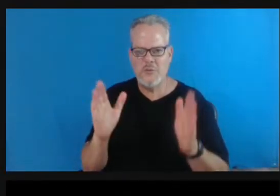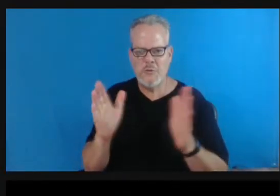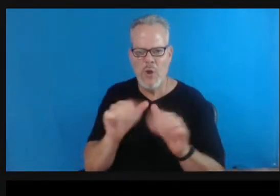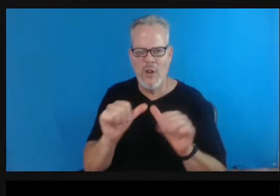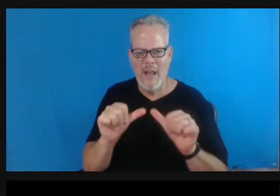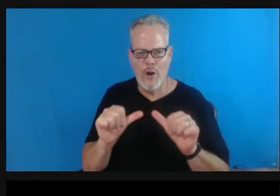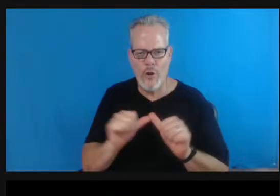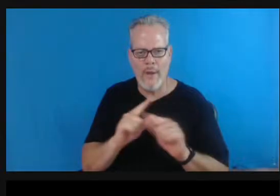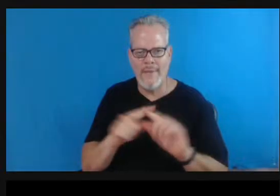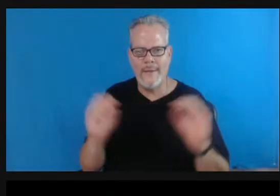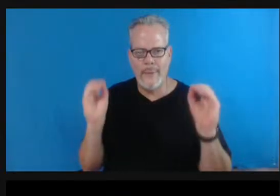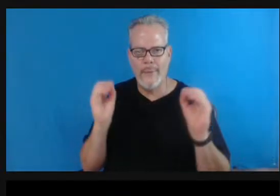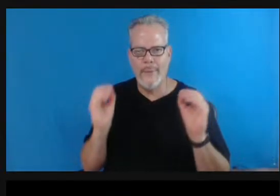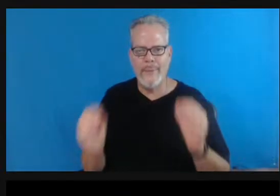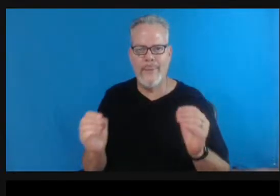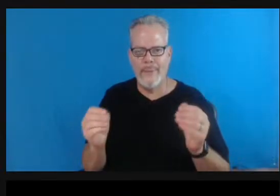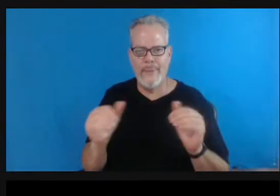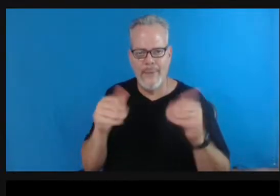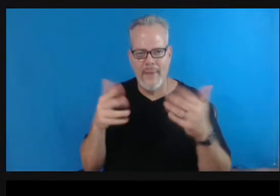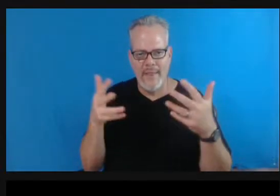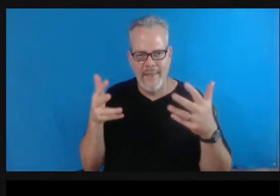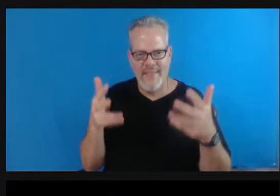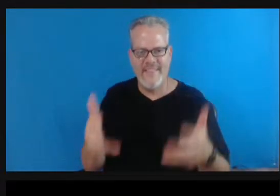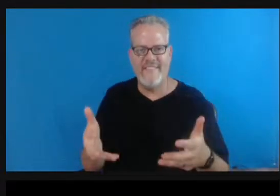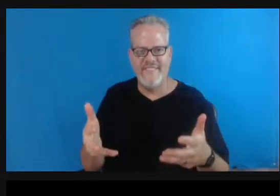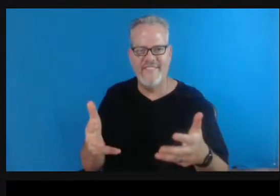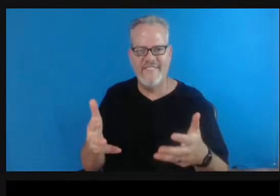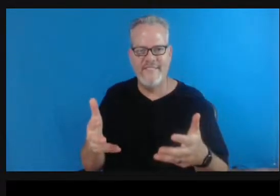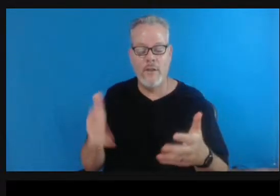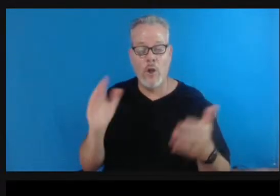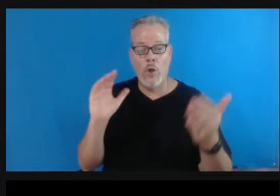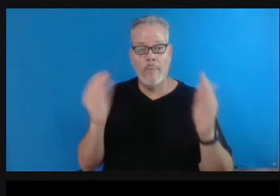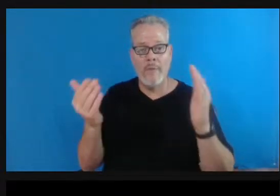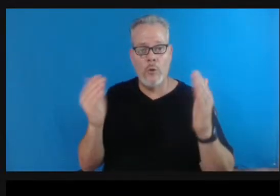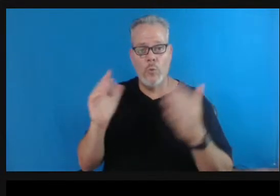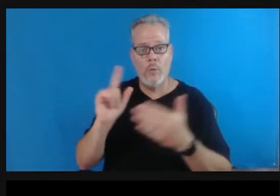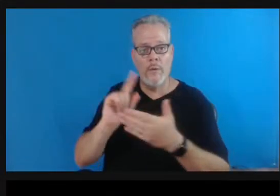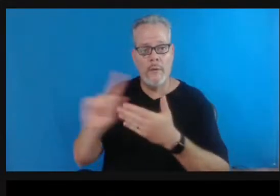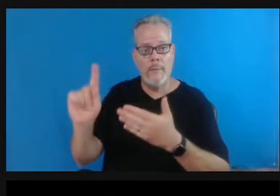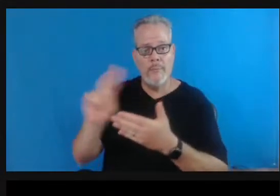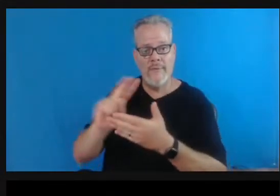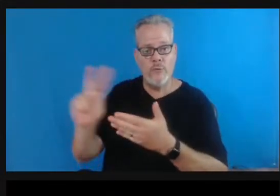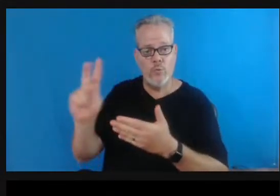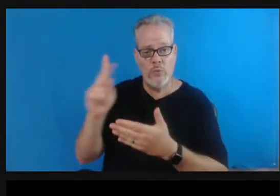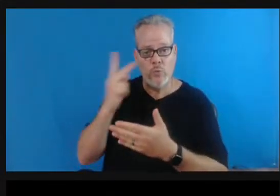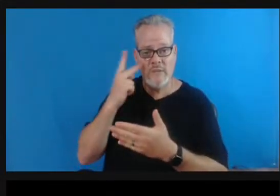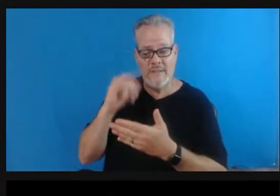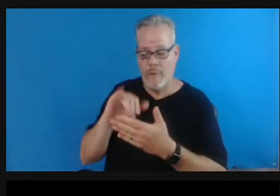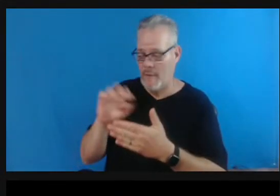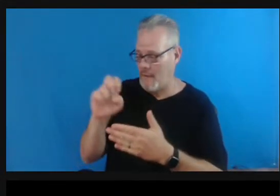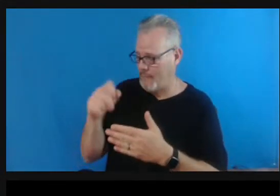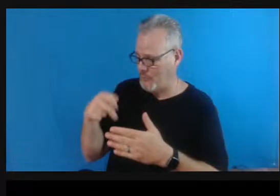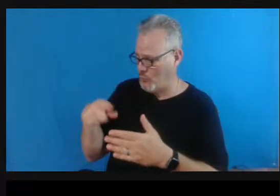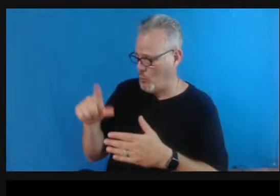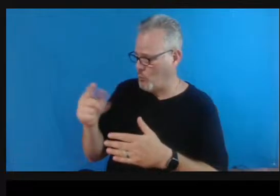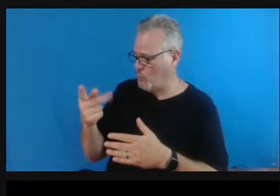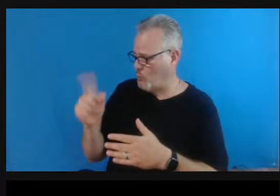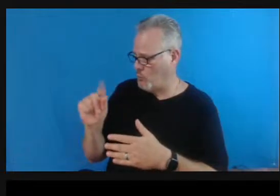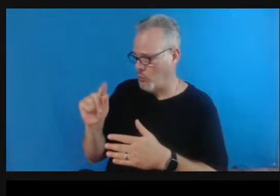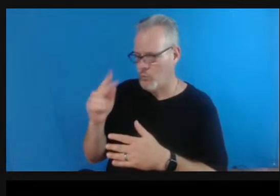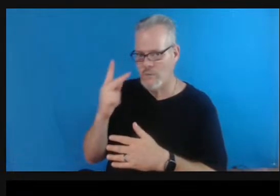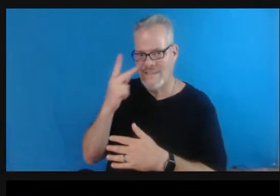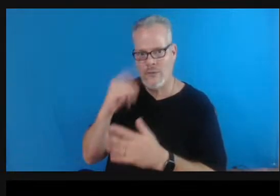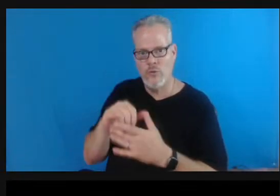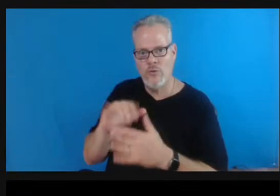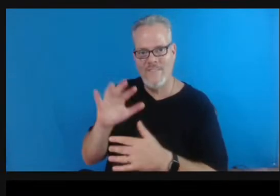week. So similar to what we saw the previous week. So let's go back to looking at this from episode 20. So now we're back on the 5th. So here